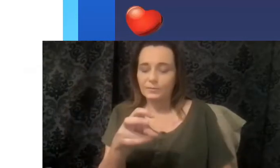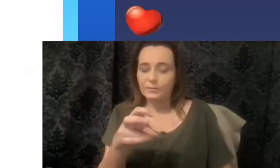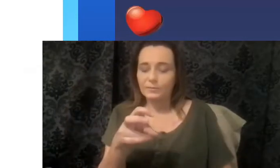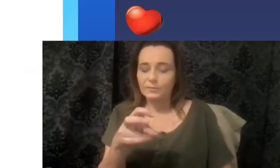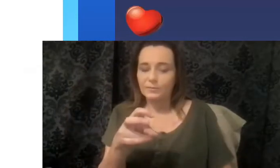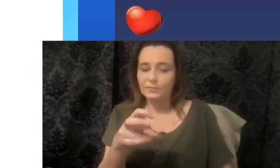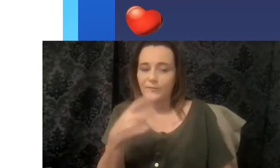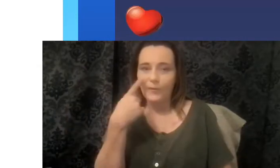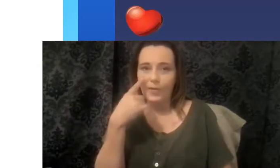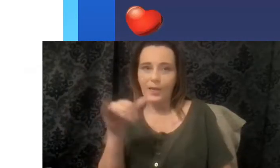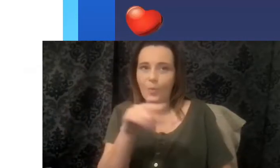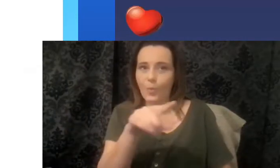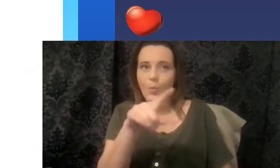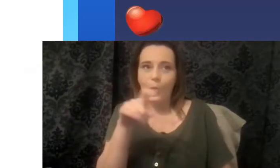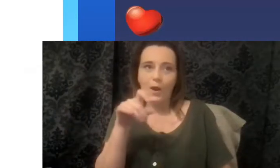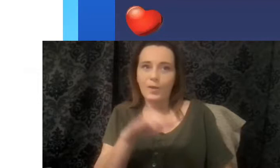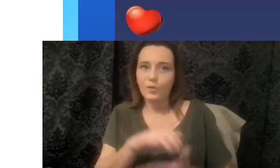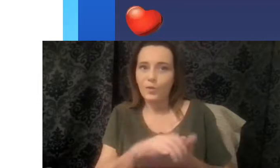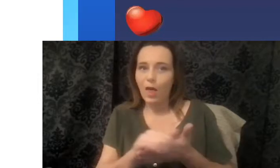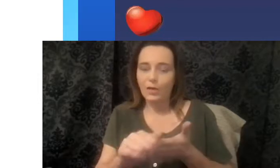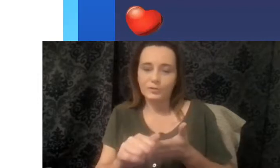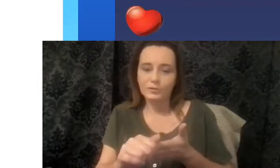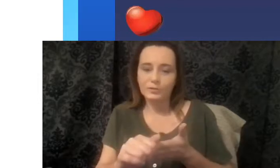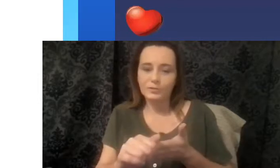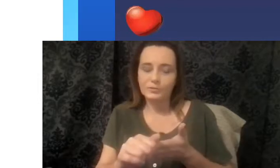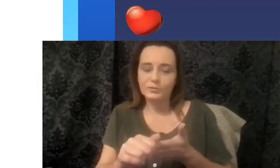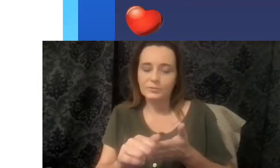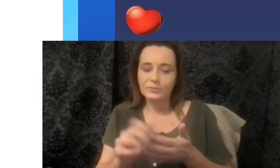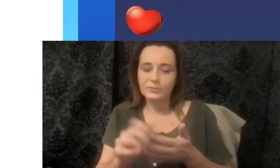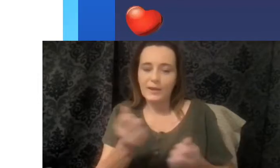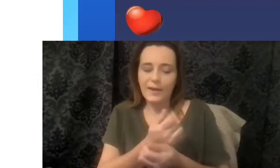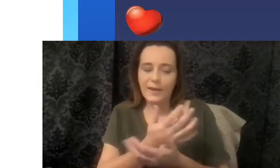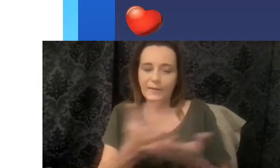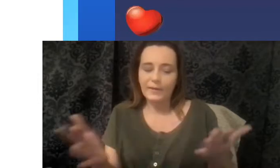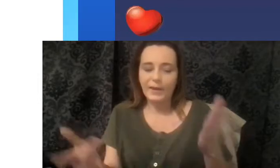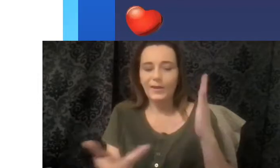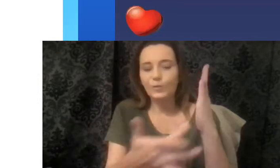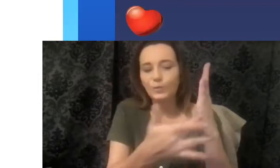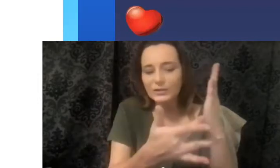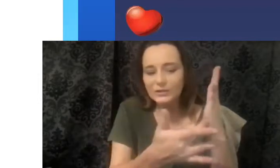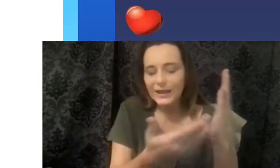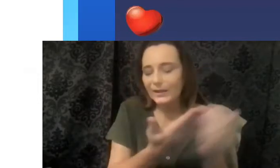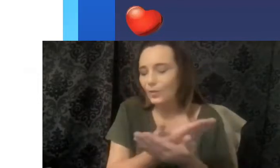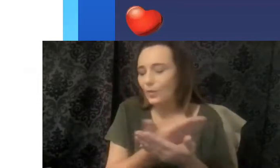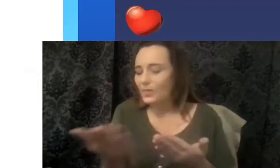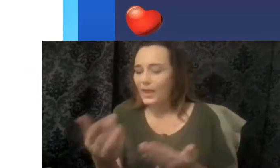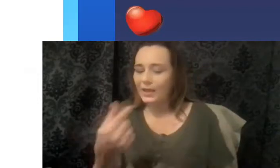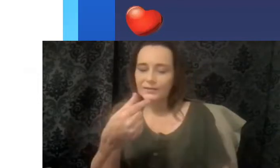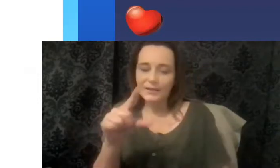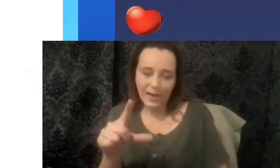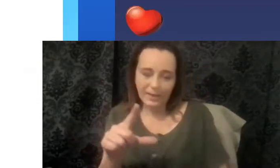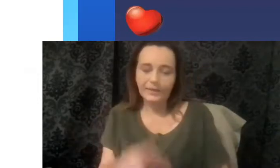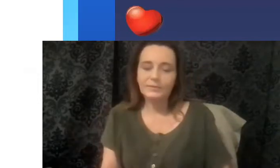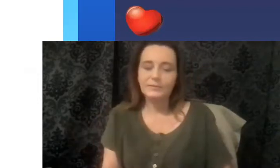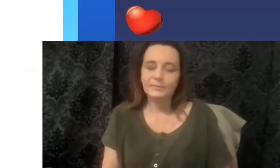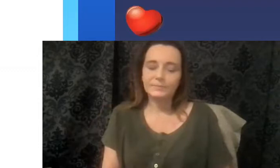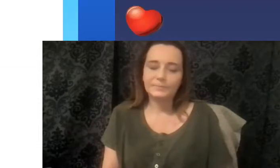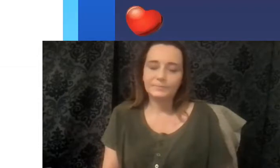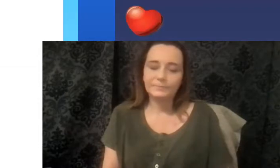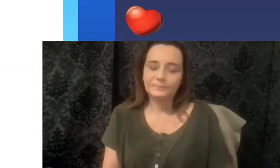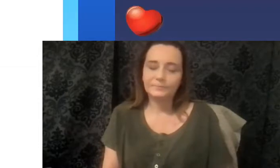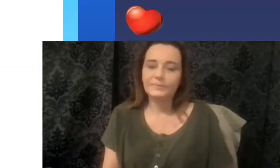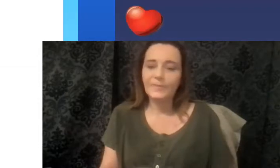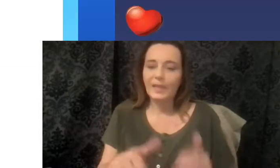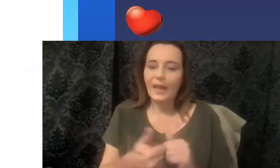like $100. Okay. Okay. Everything else, as Irene said, was all technical things, guidelines and stuff like that. Okay, and how the